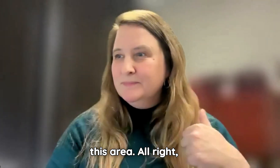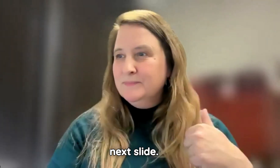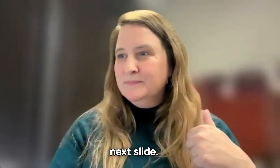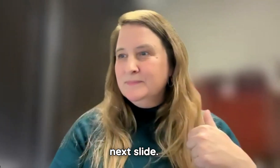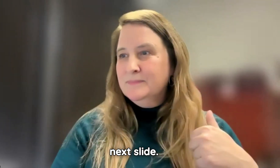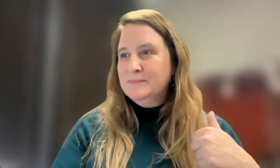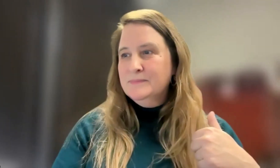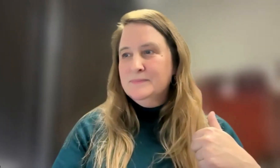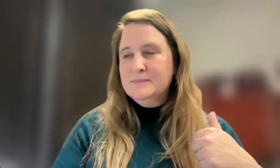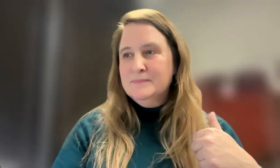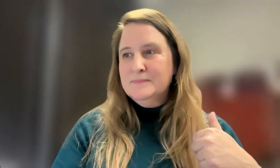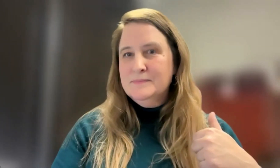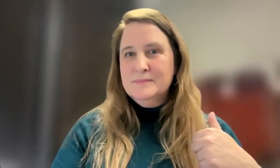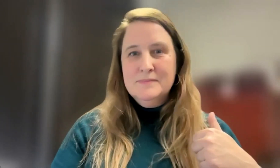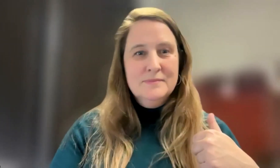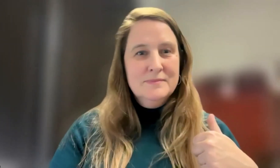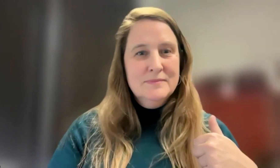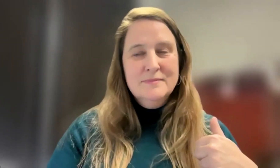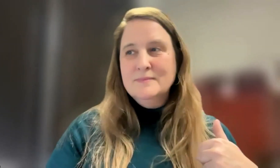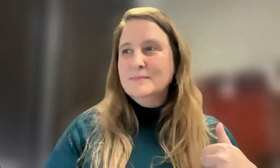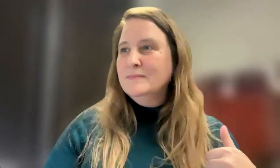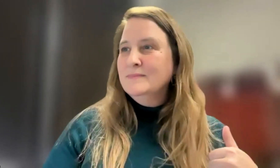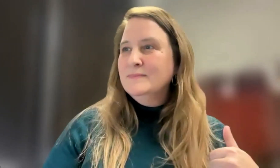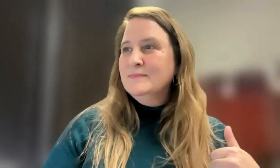All right, next slide.